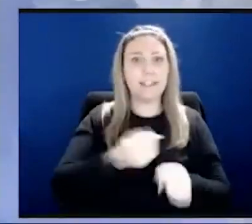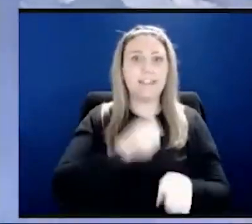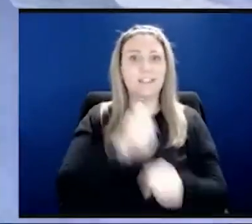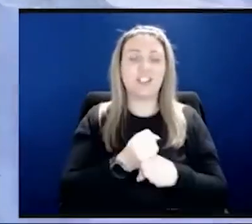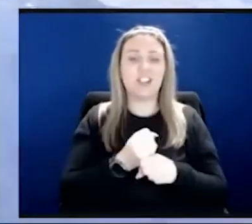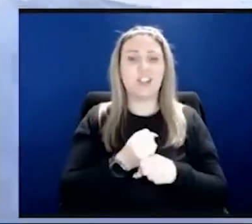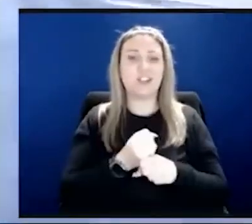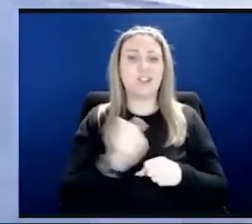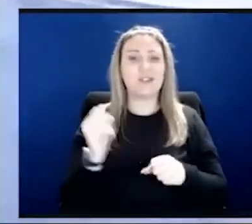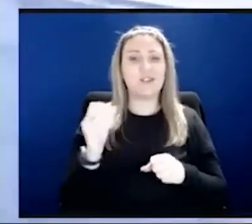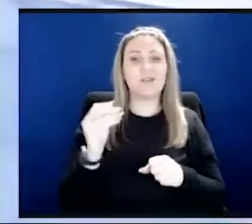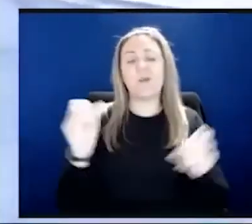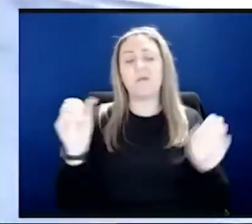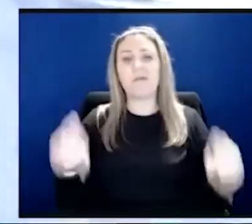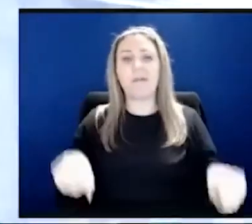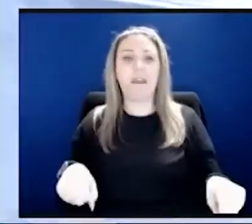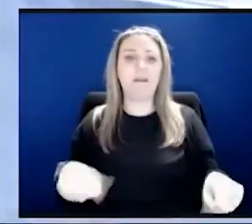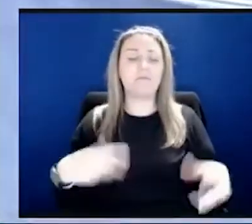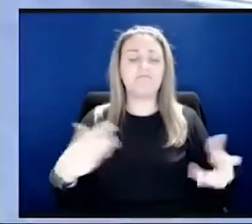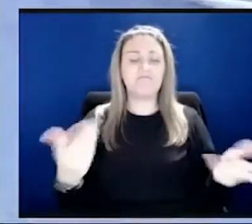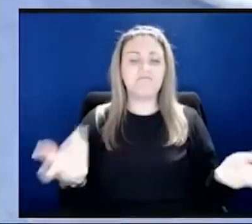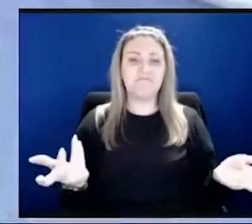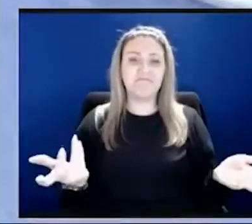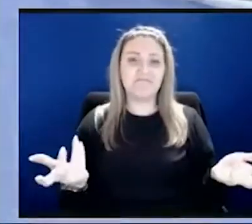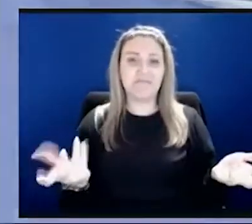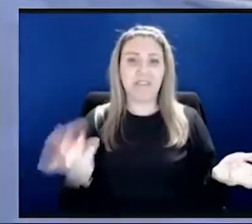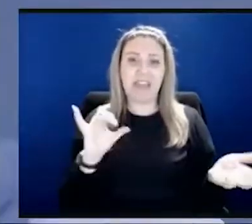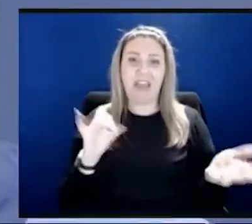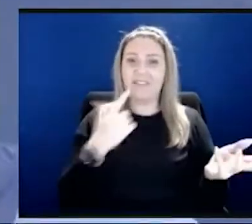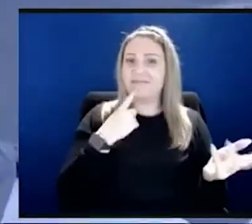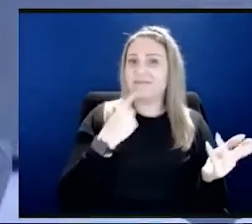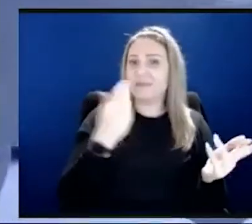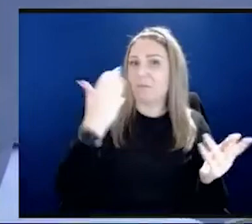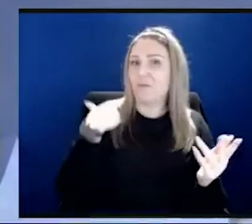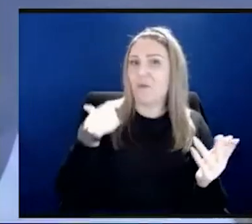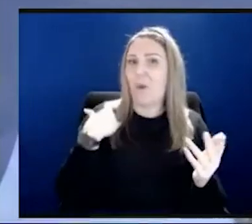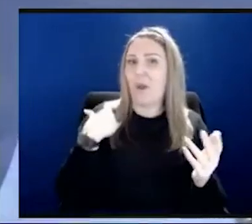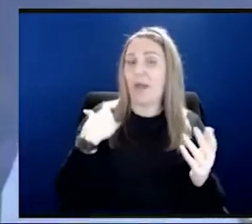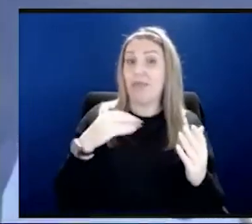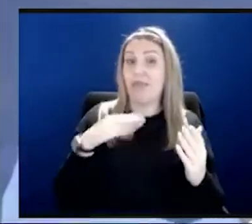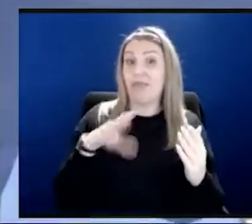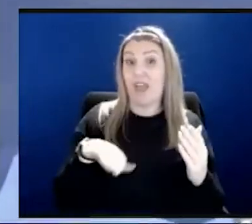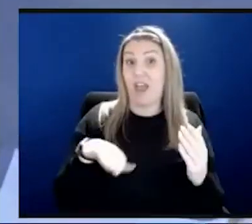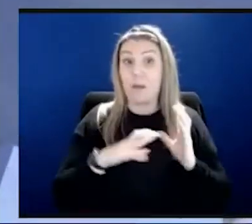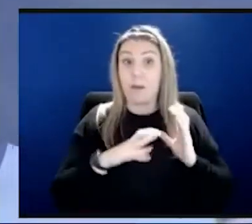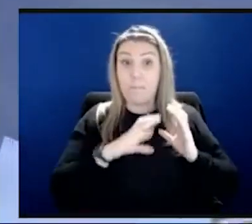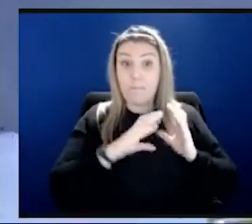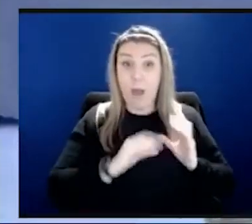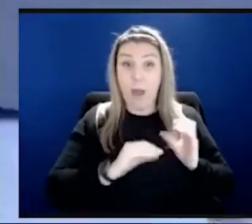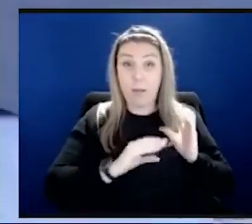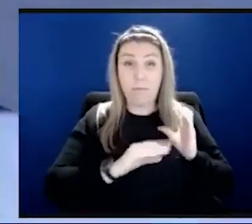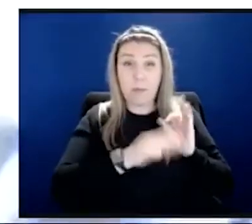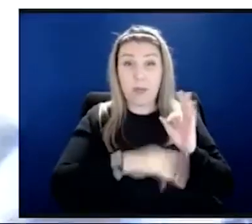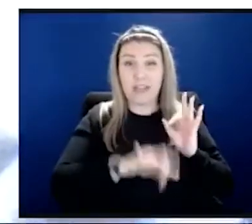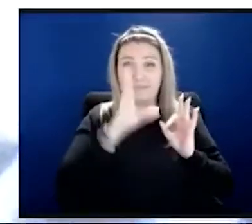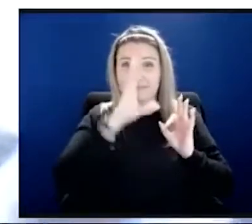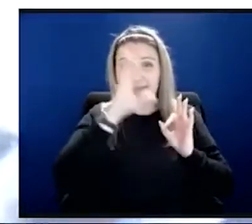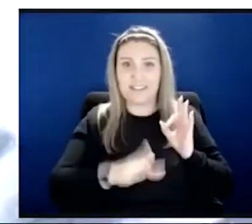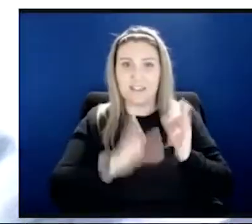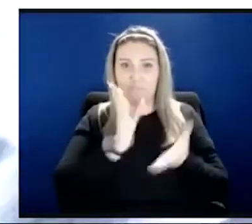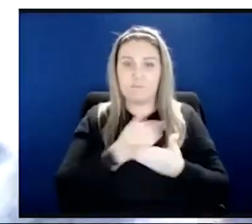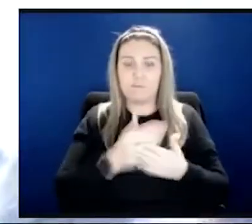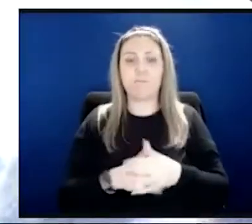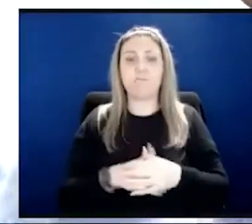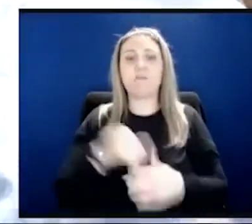definitely, like I said before, the pump will never itself wear out. Jamie has a question.